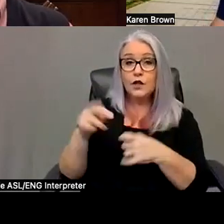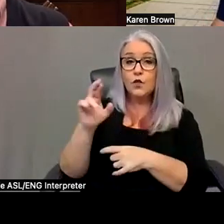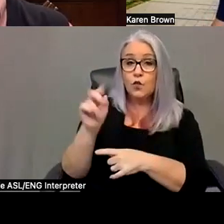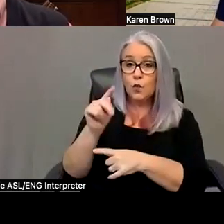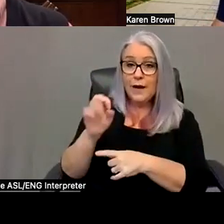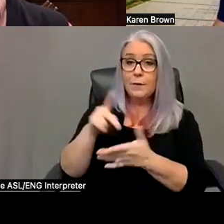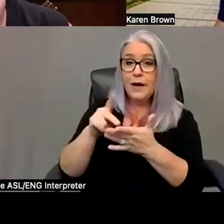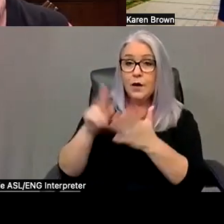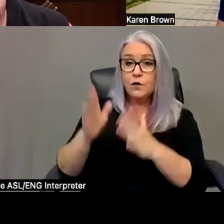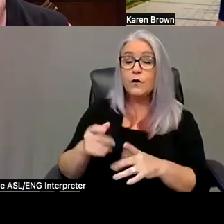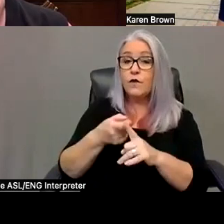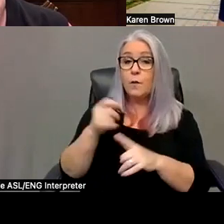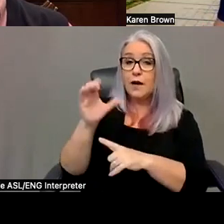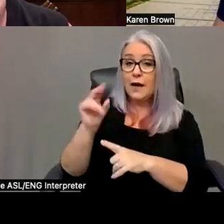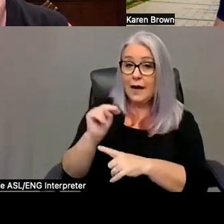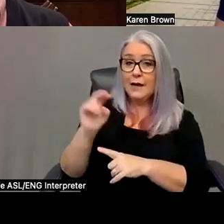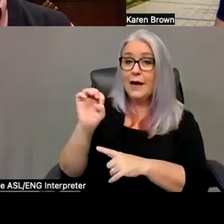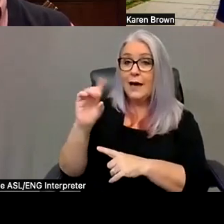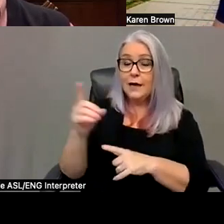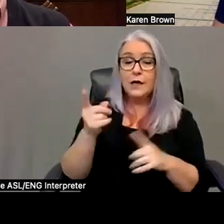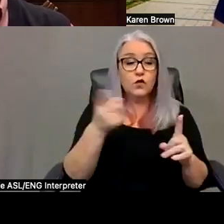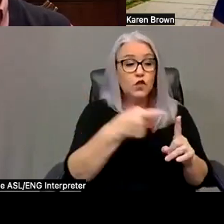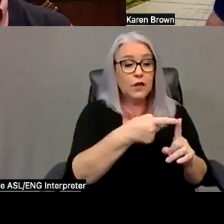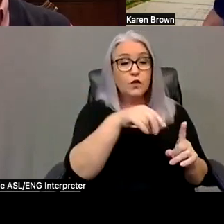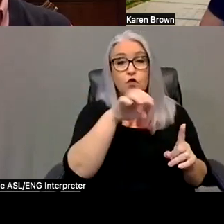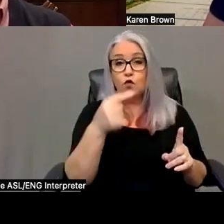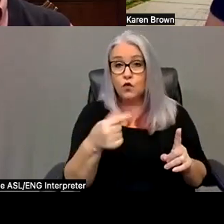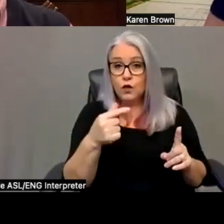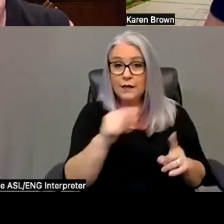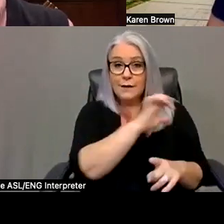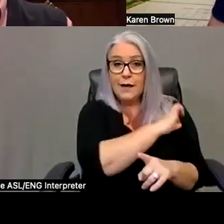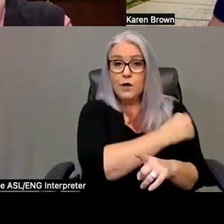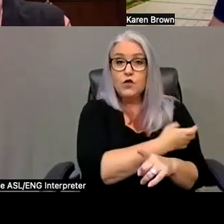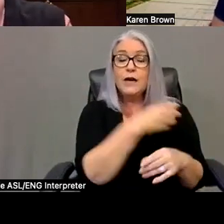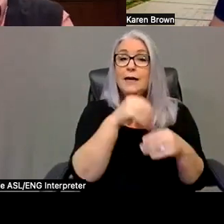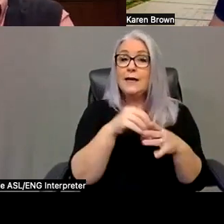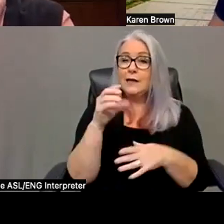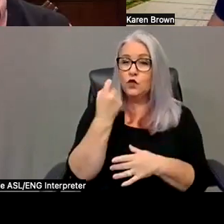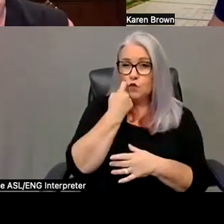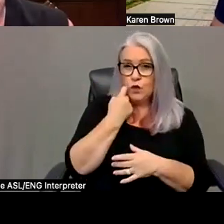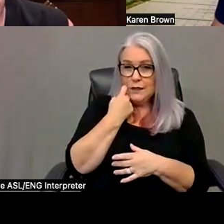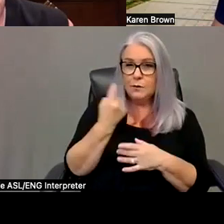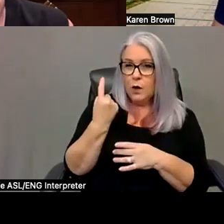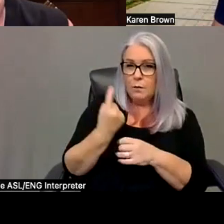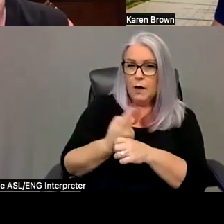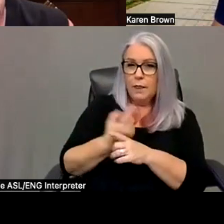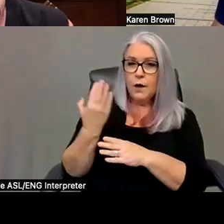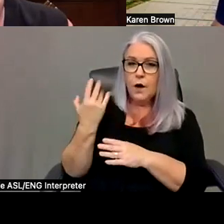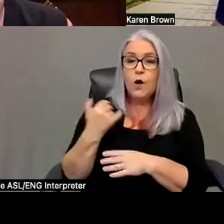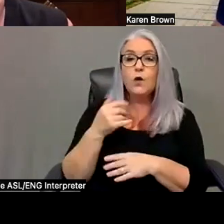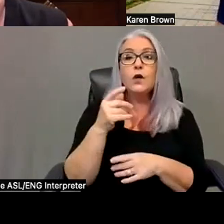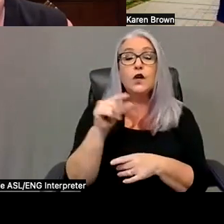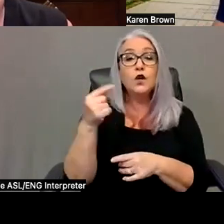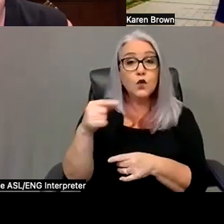from Con Ed to green energy. In September of this year, September, just a month ago,